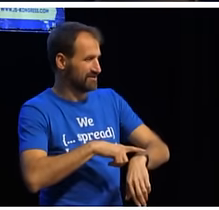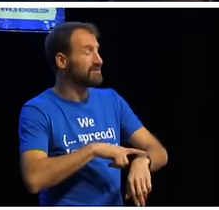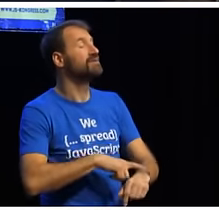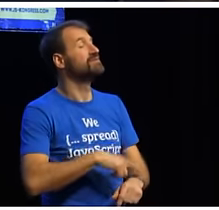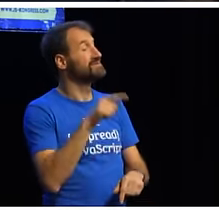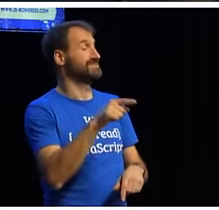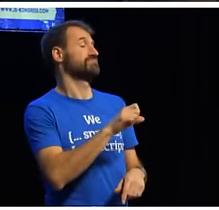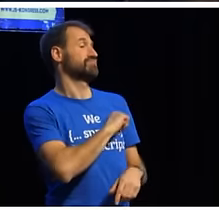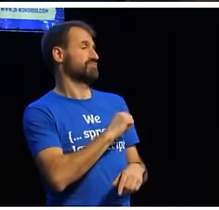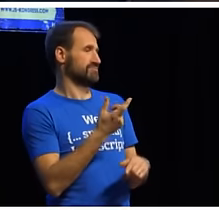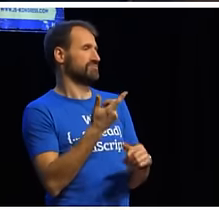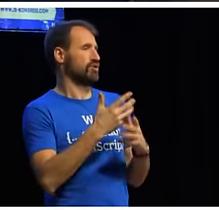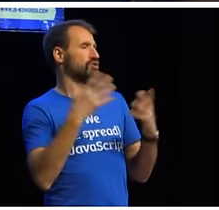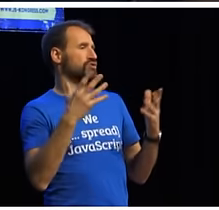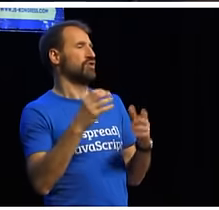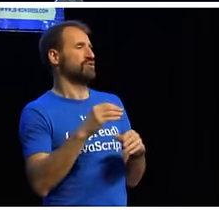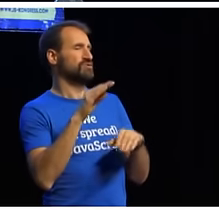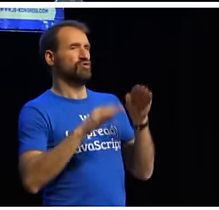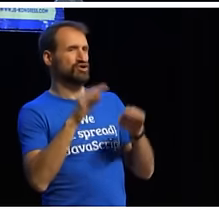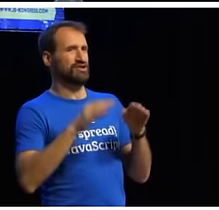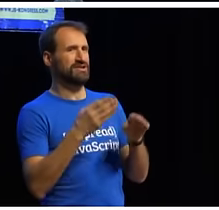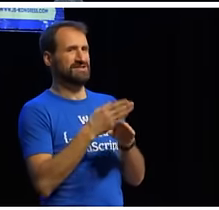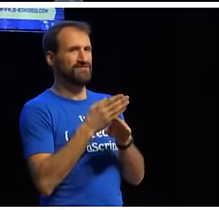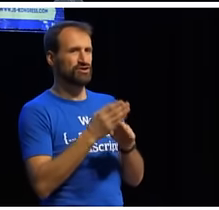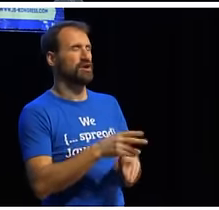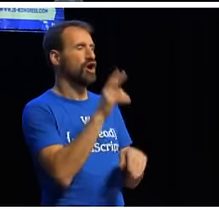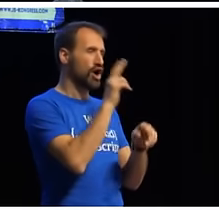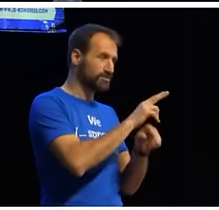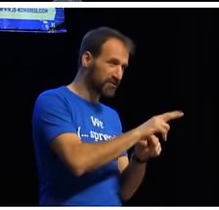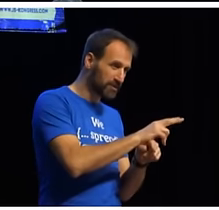main difference between observables and promises.